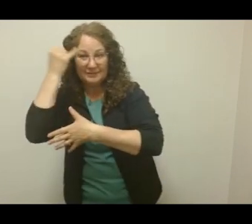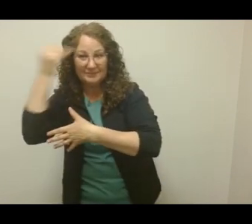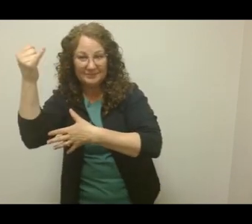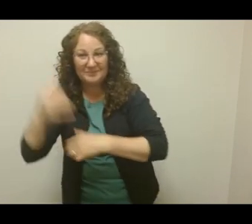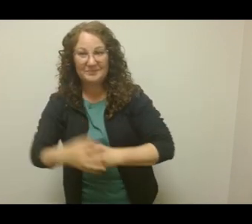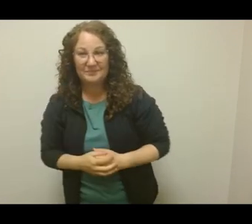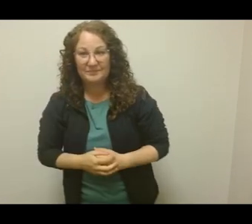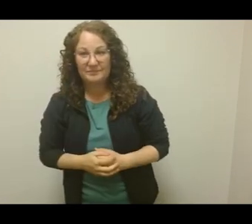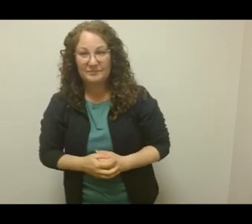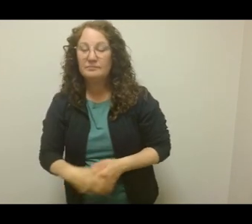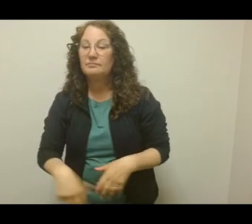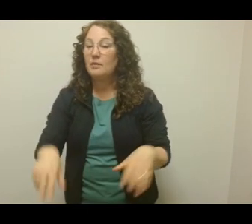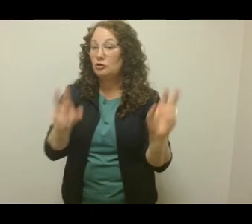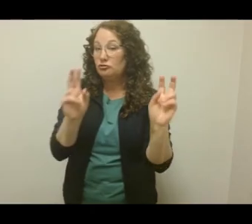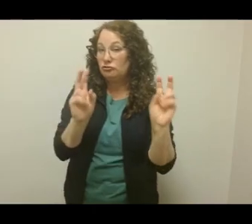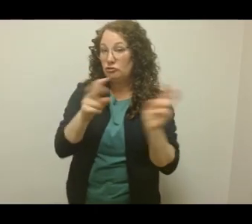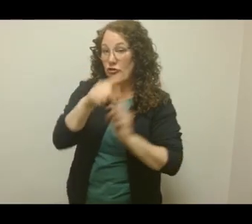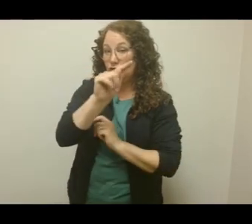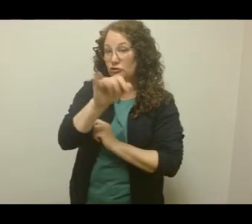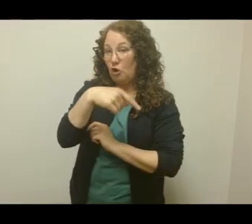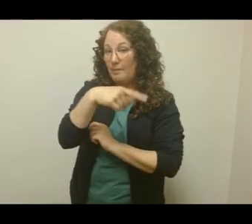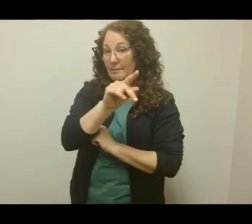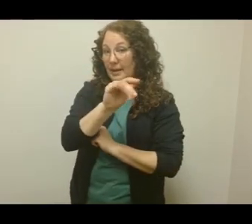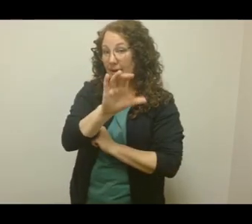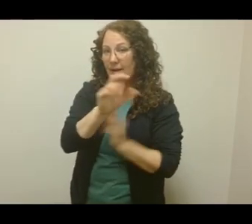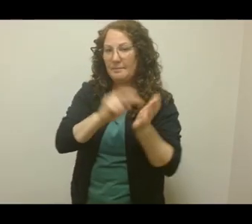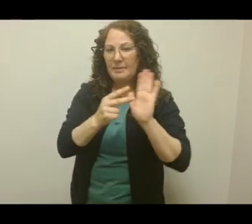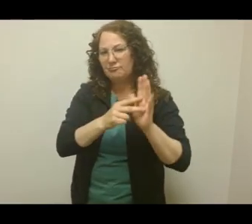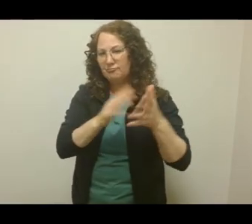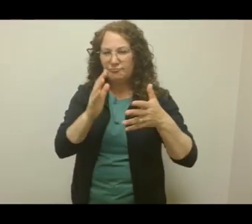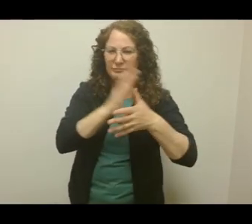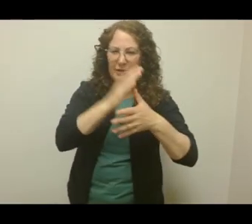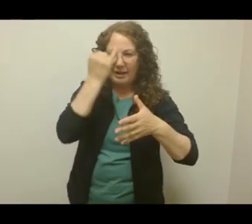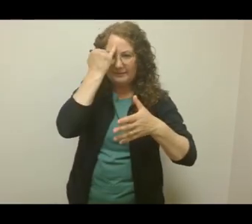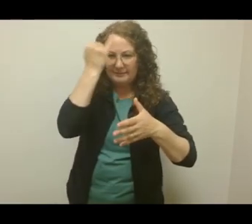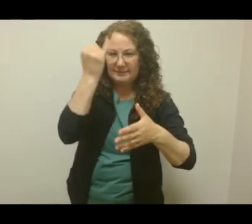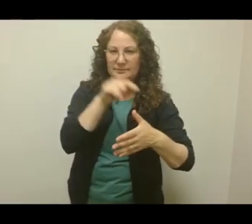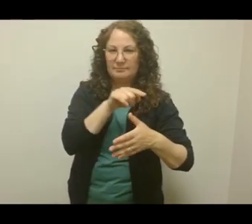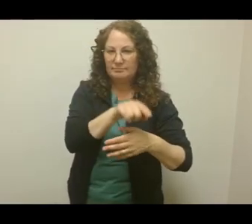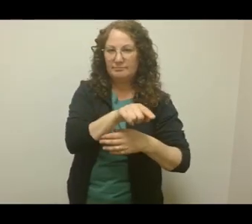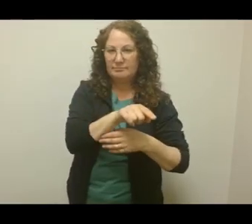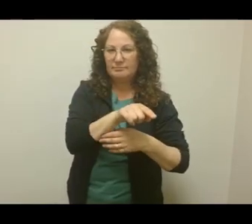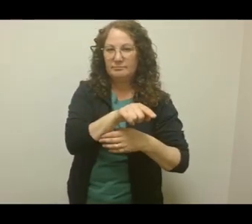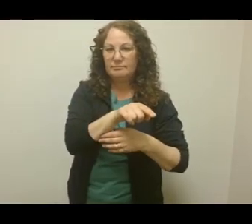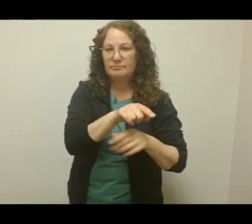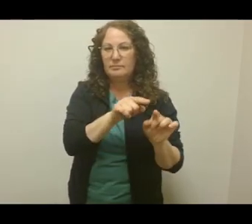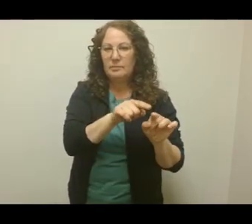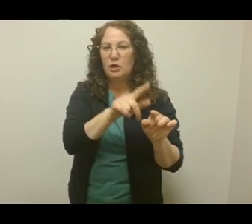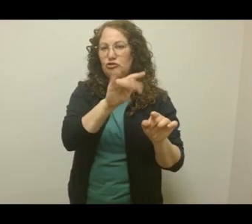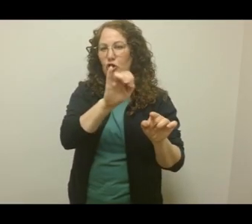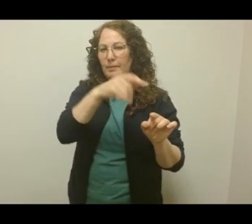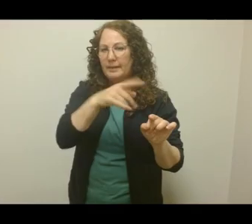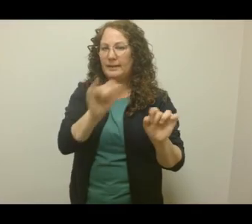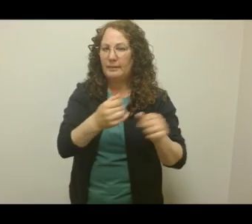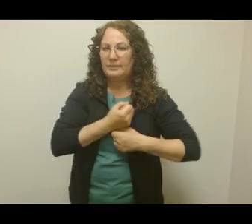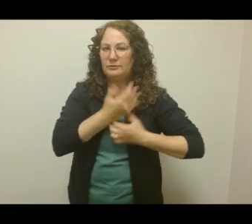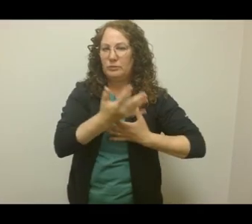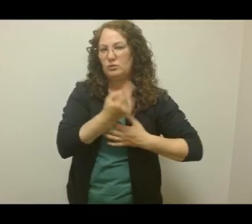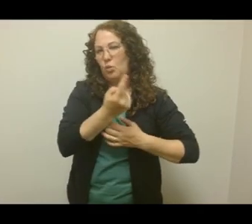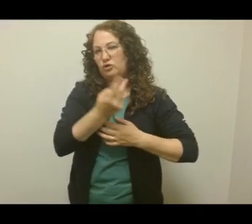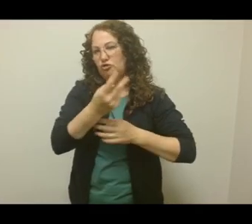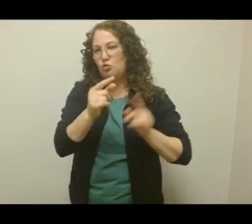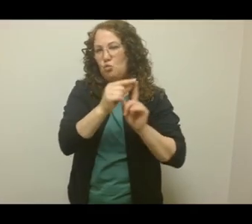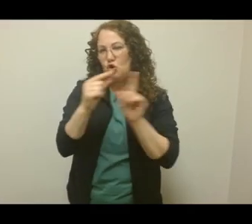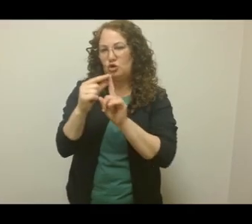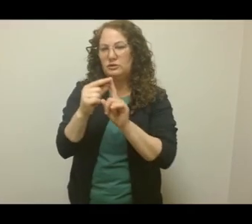the topic is the big idea that an author writes about. Usually a topic can be expressed in 1 or 2 words. It's